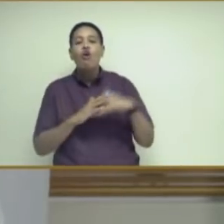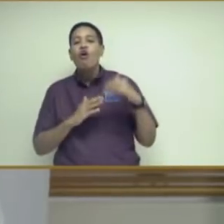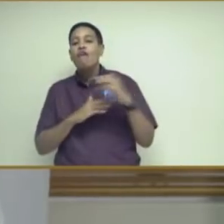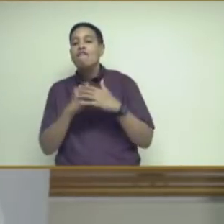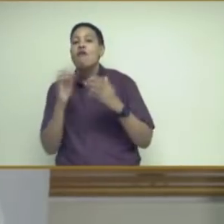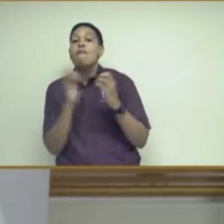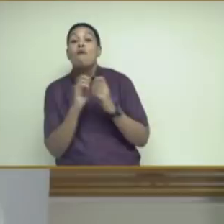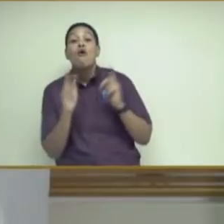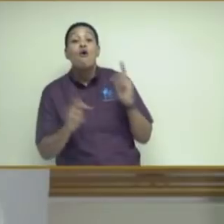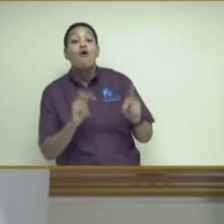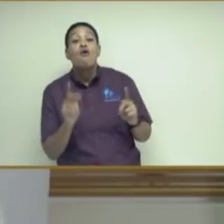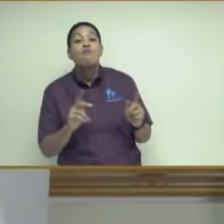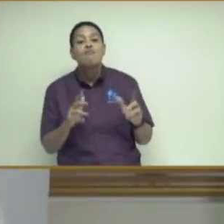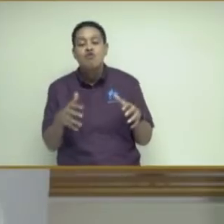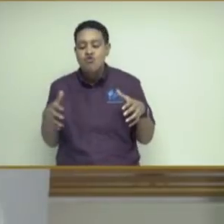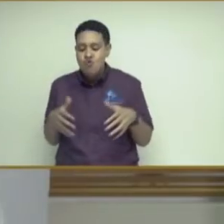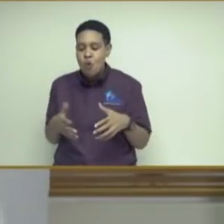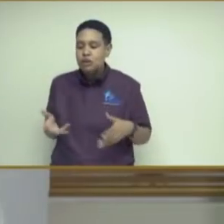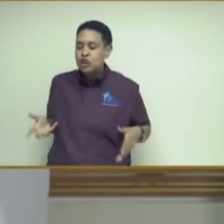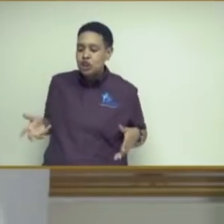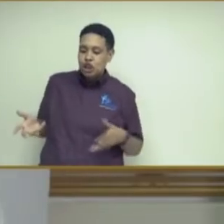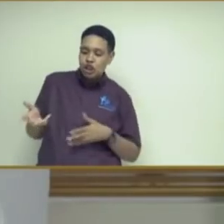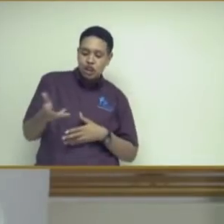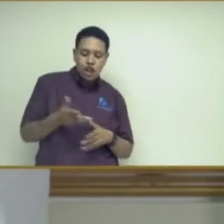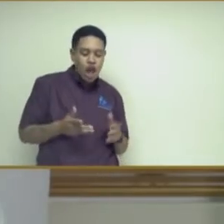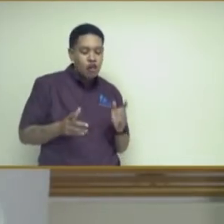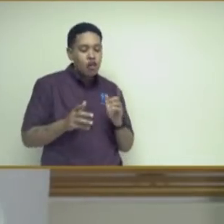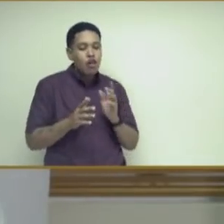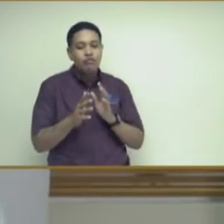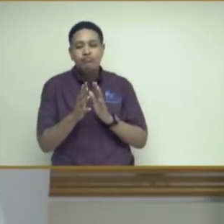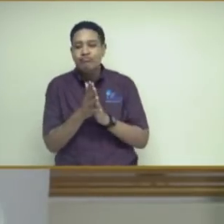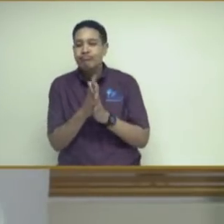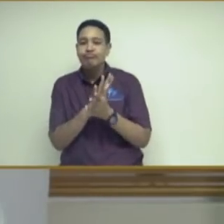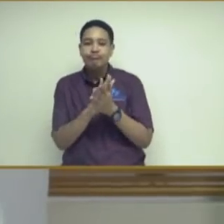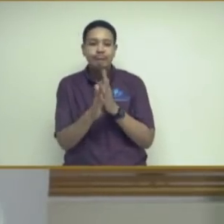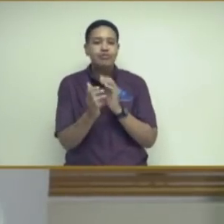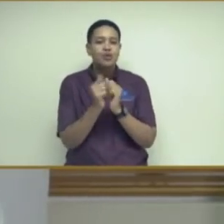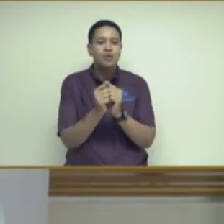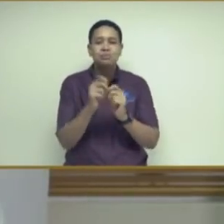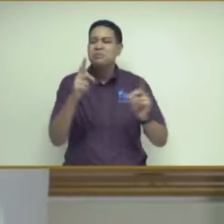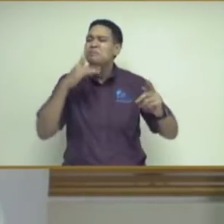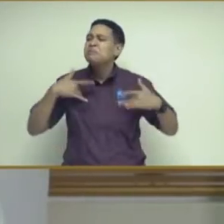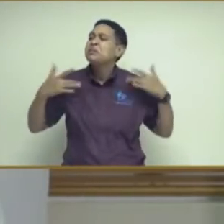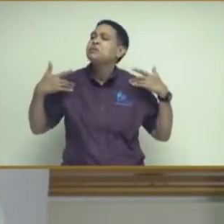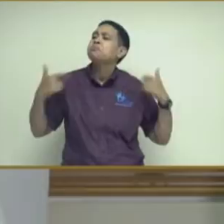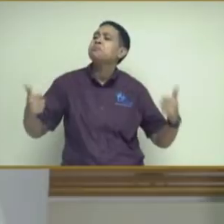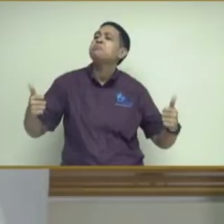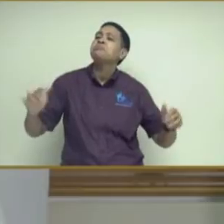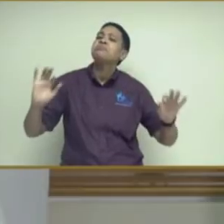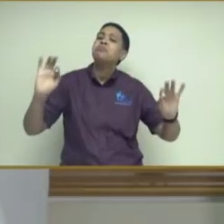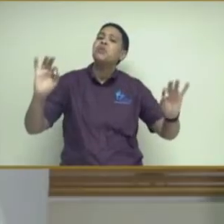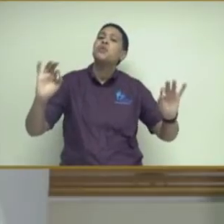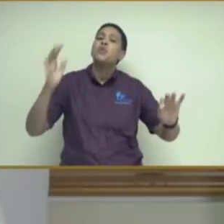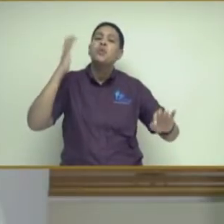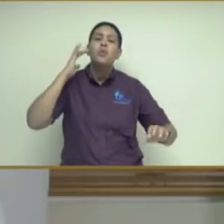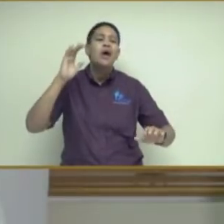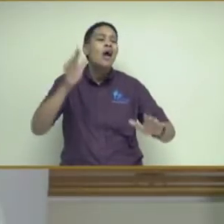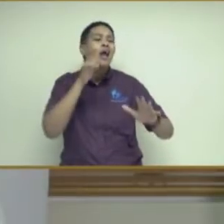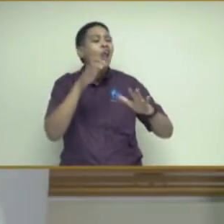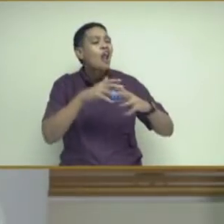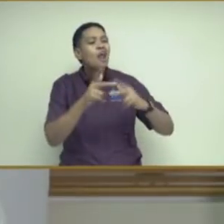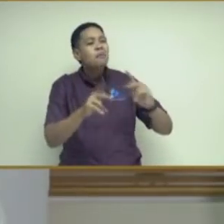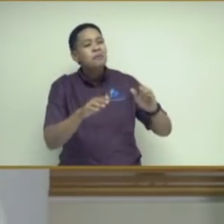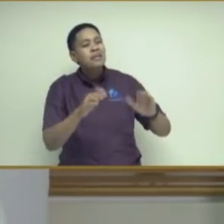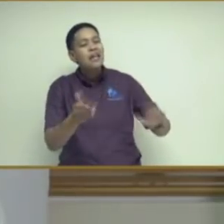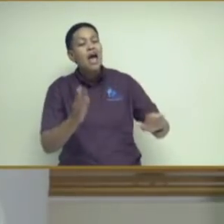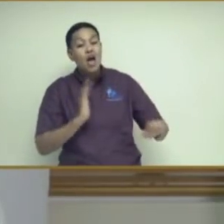More people bunched and grouped together. So obviously people feel that, we're good to go because not a lot of people are dying in our